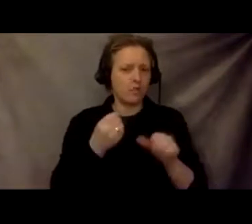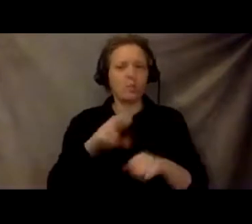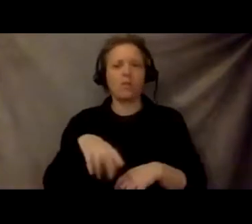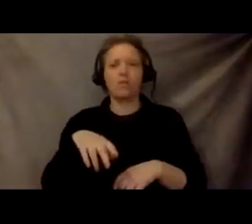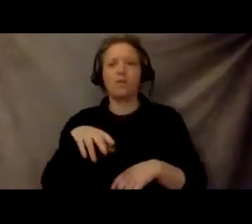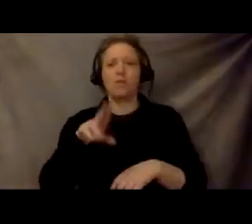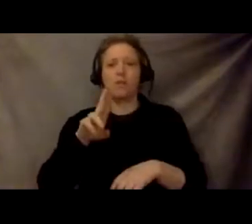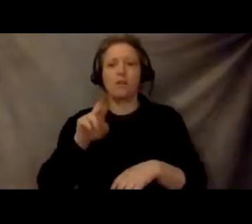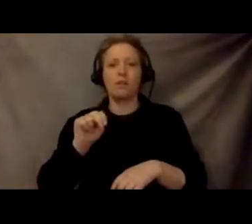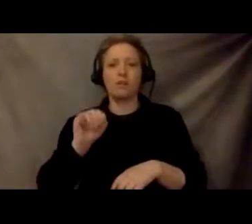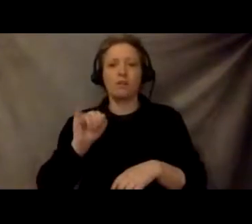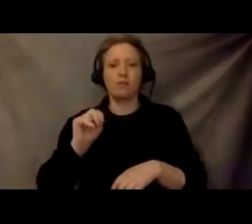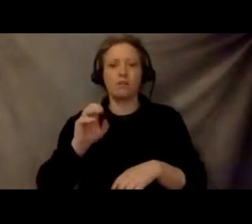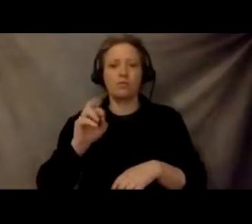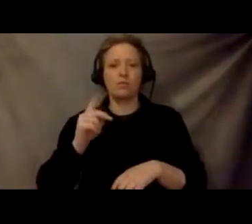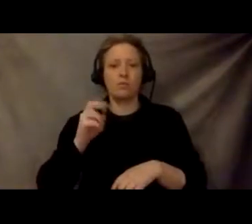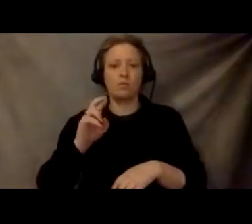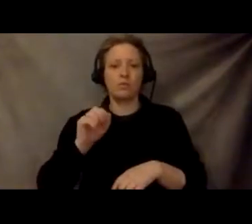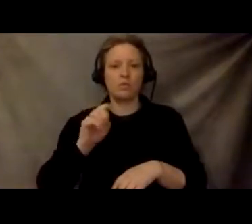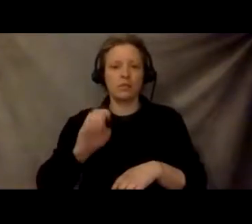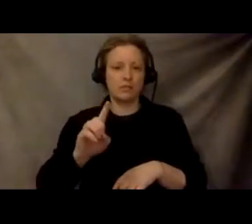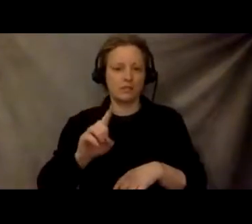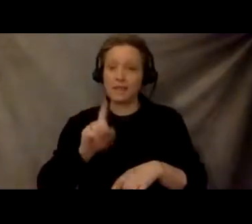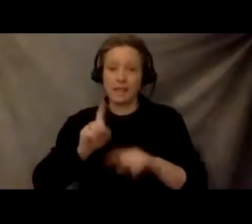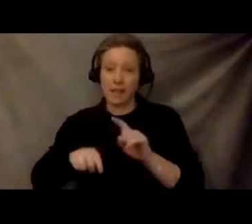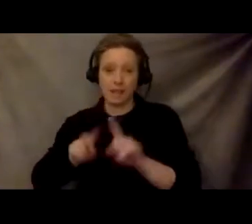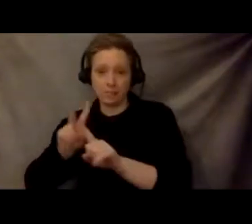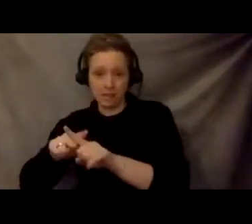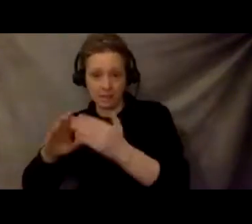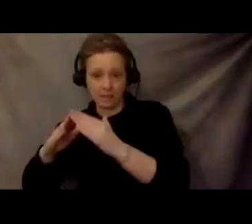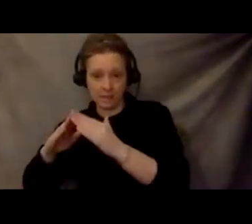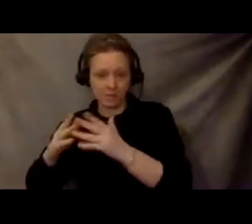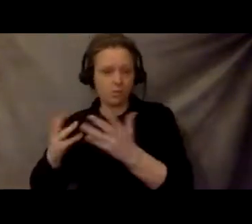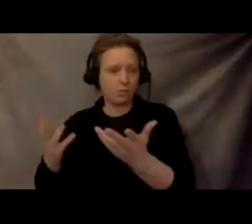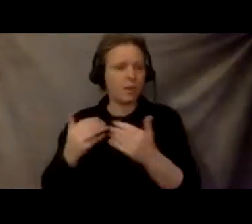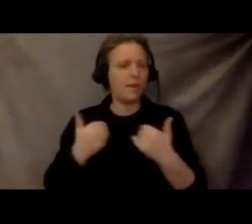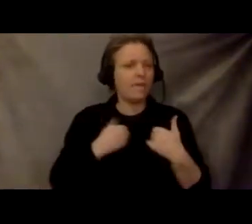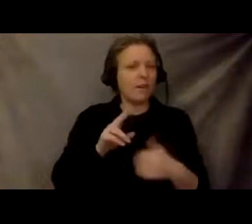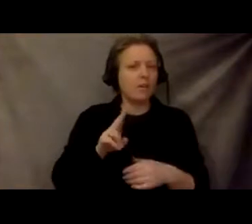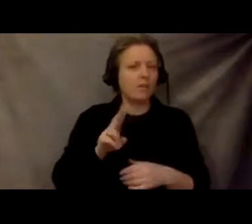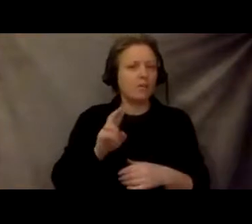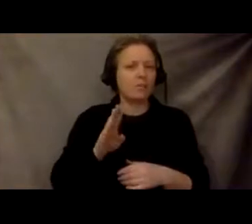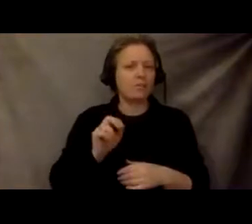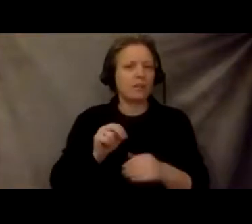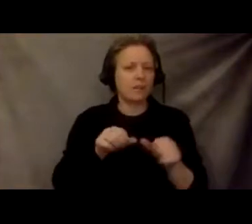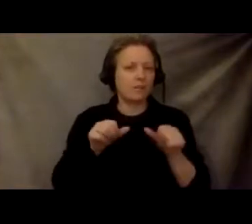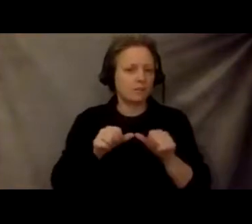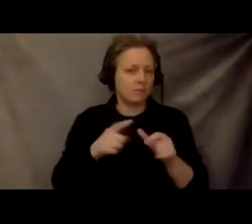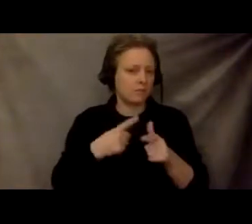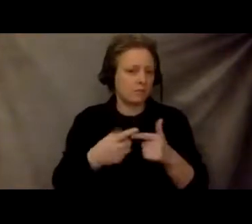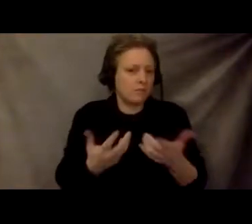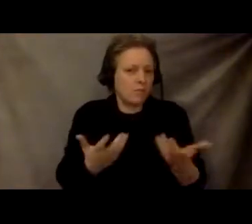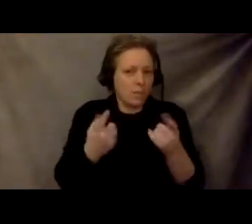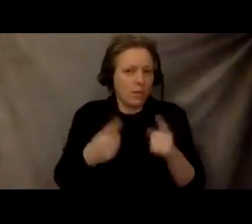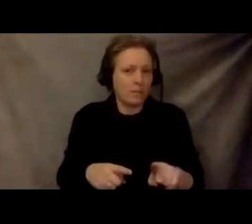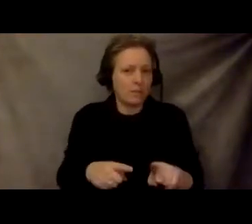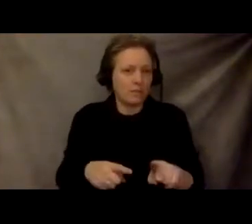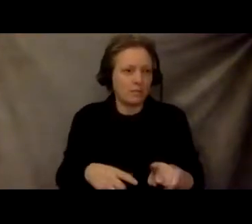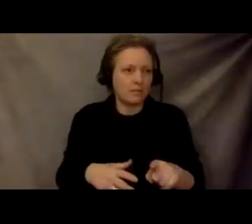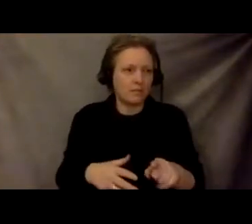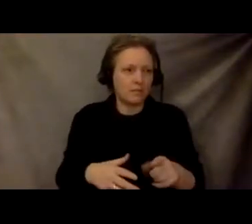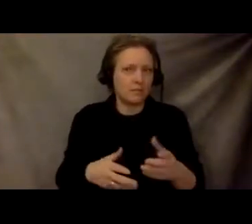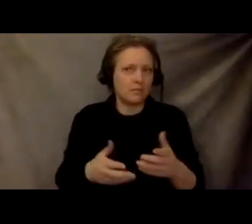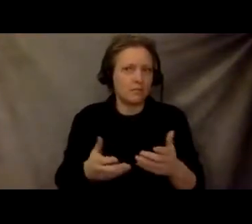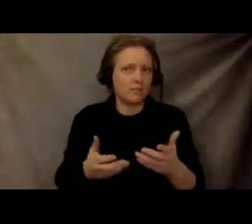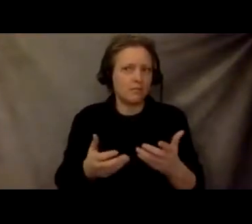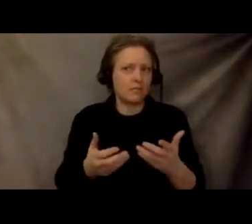cities. We know that. So we have these urban areas, and then what happens to those? And are they in agreement with what our